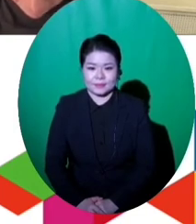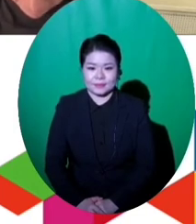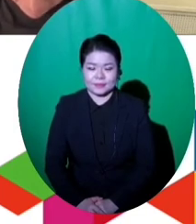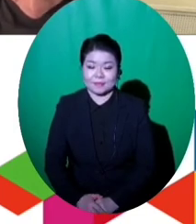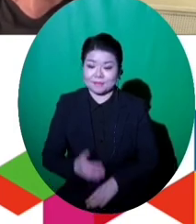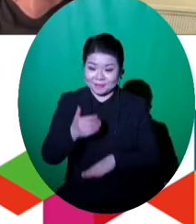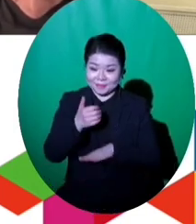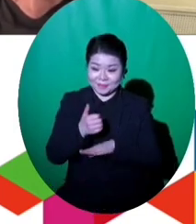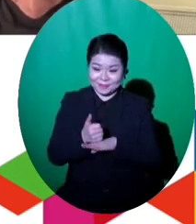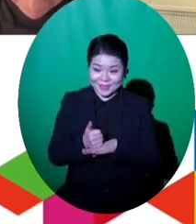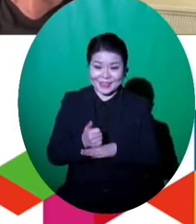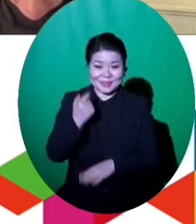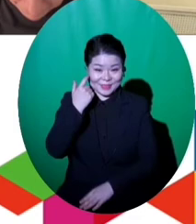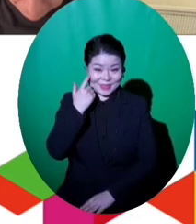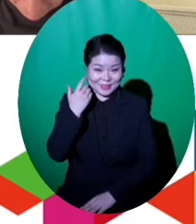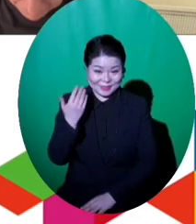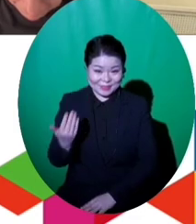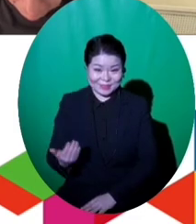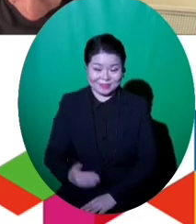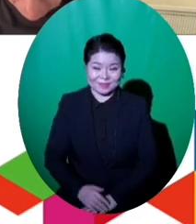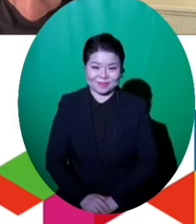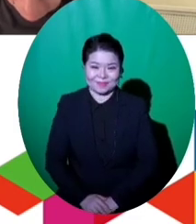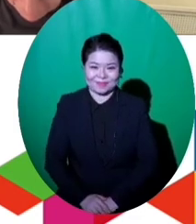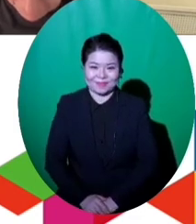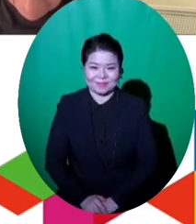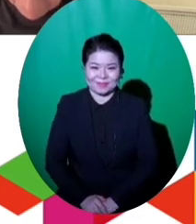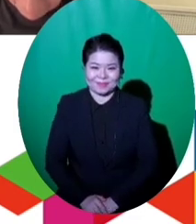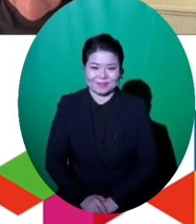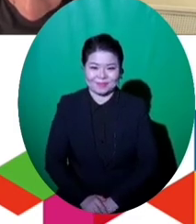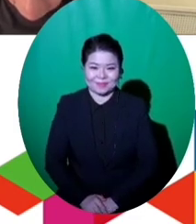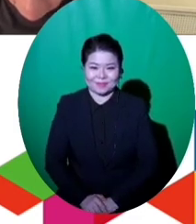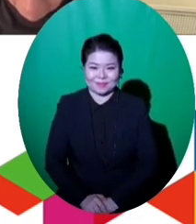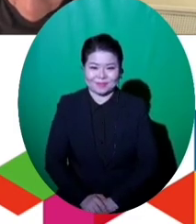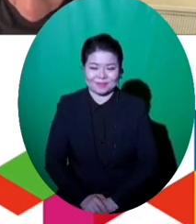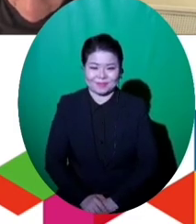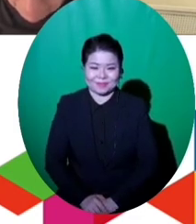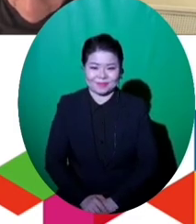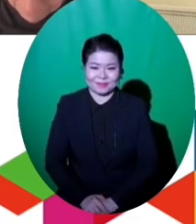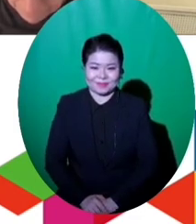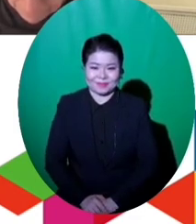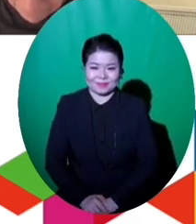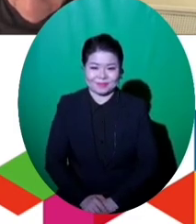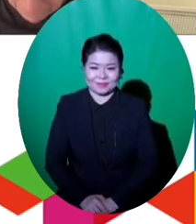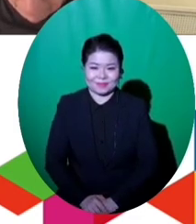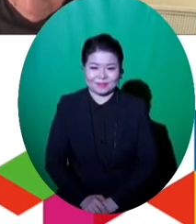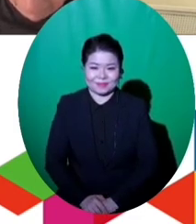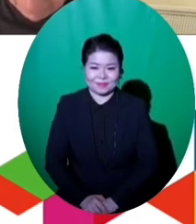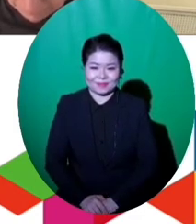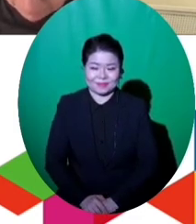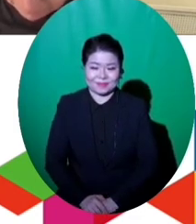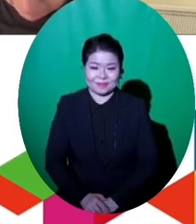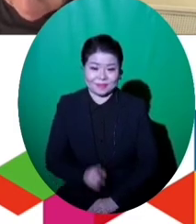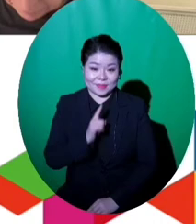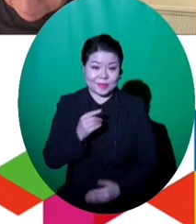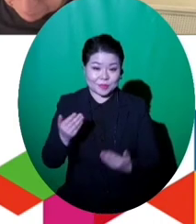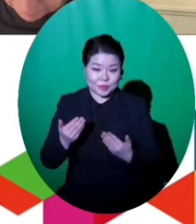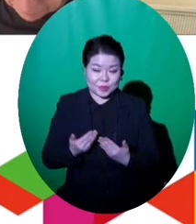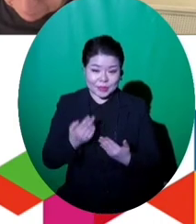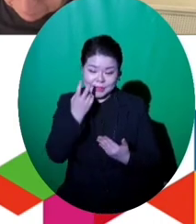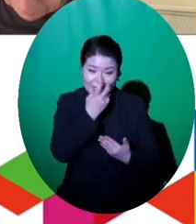name Taeyoon? It is very interesting to approach the value of care, like the connectedness, attentiveness,